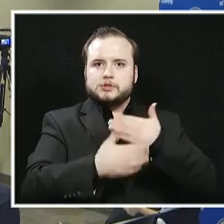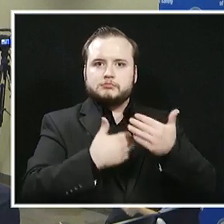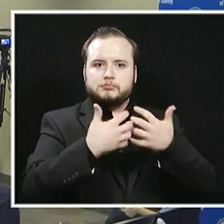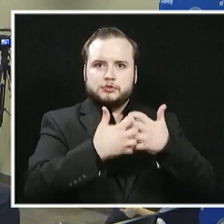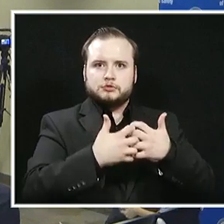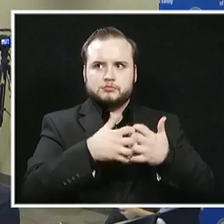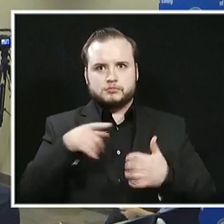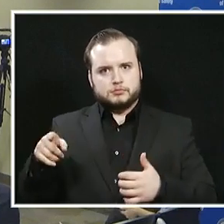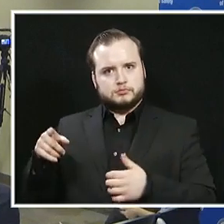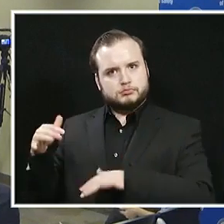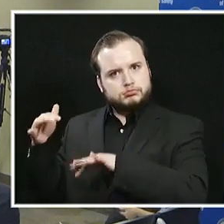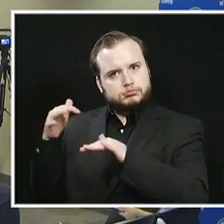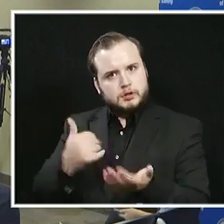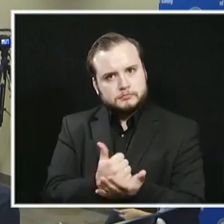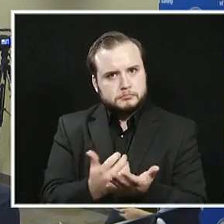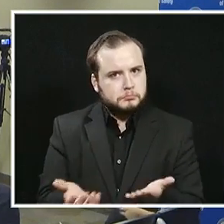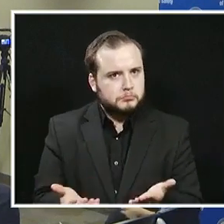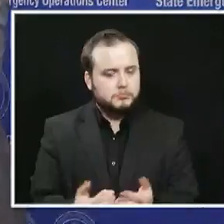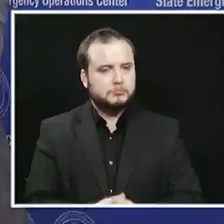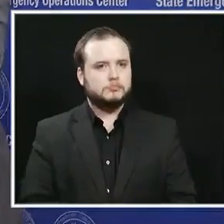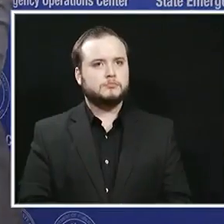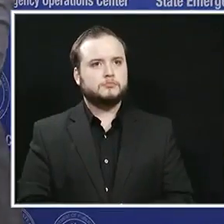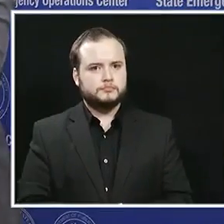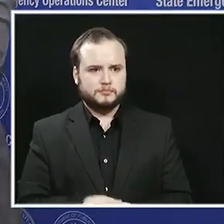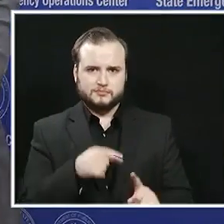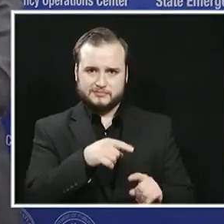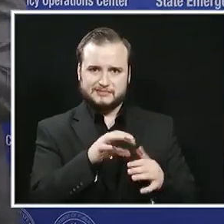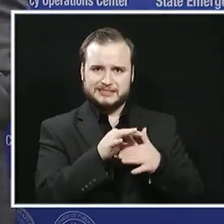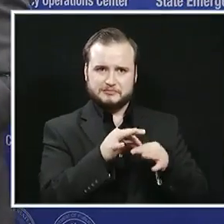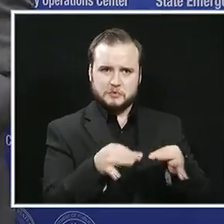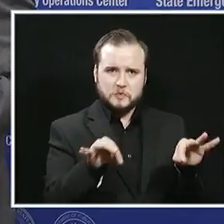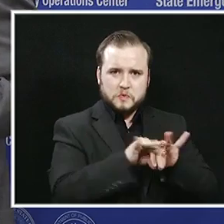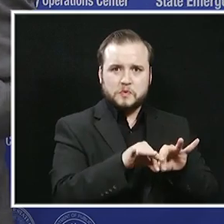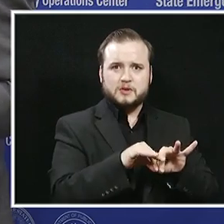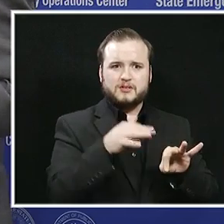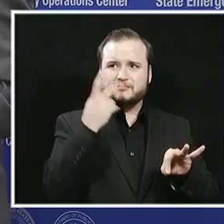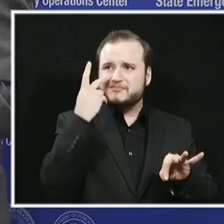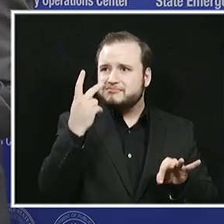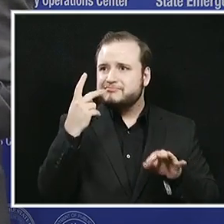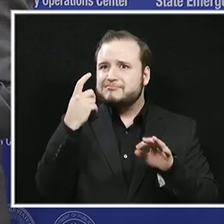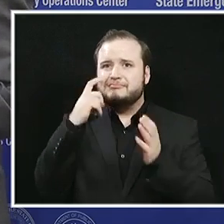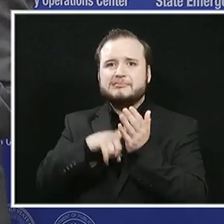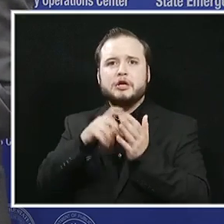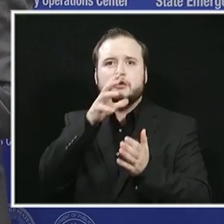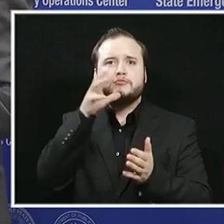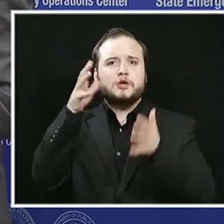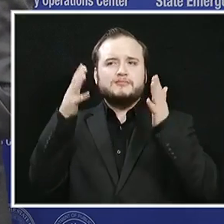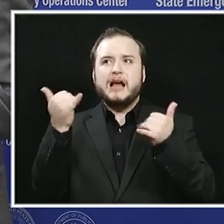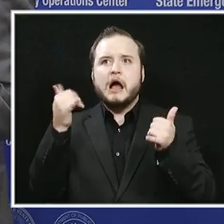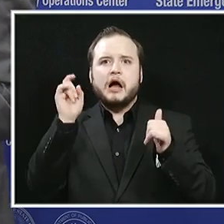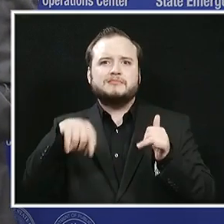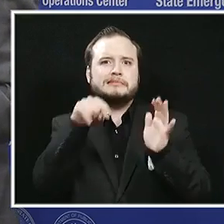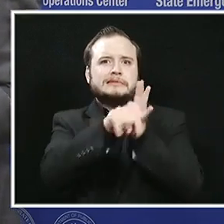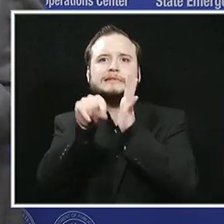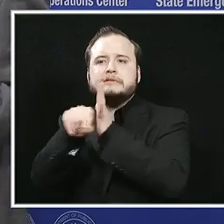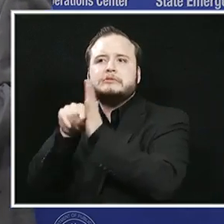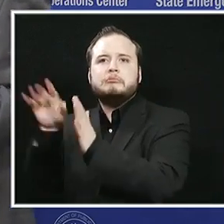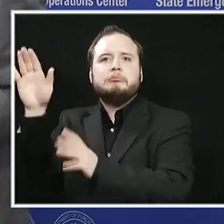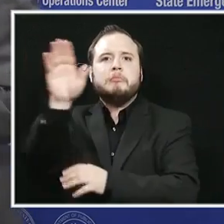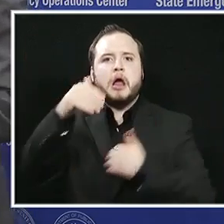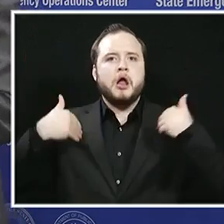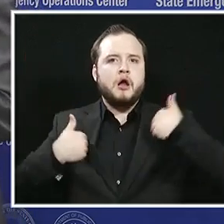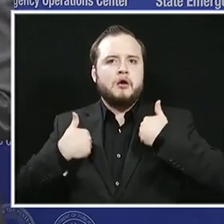are you about from ag destroying product to processing? Oh, I'm super concerned. What Senator Gazelka can be sure of, I know something about the National